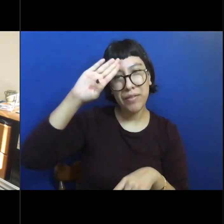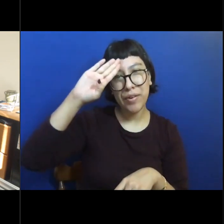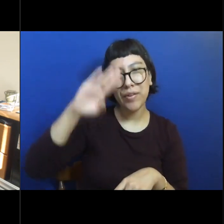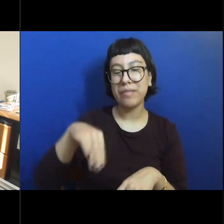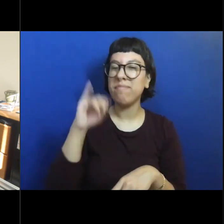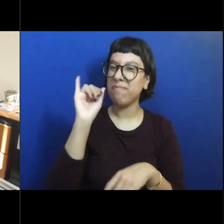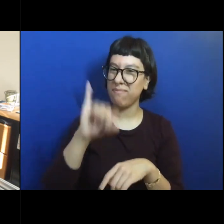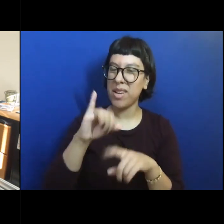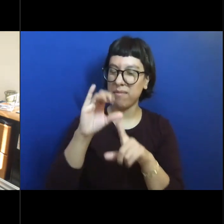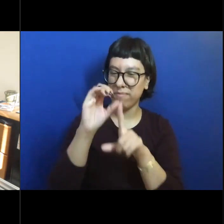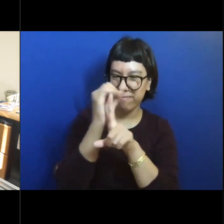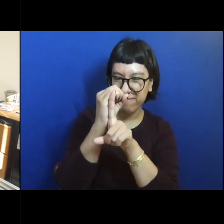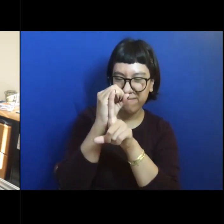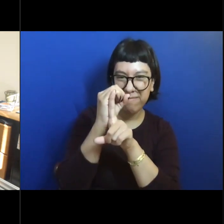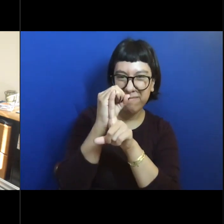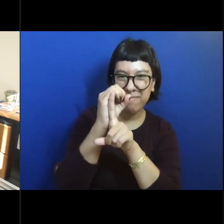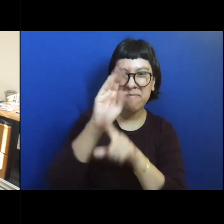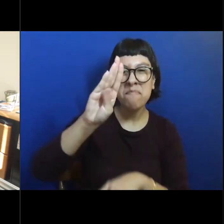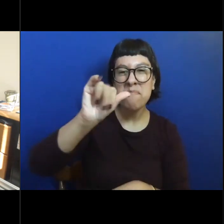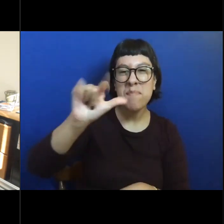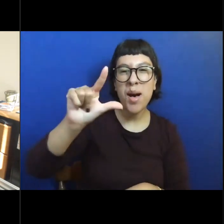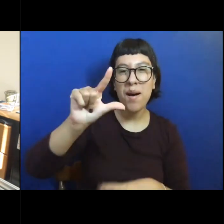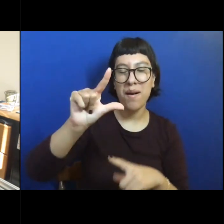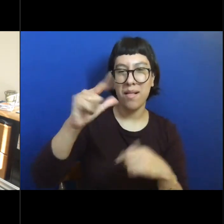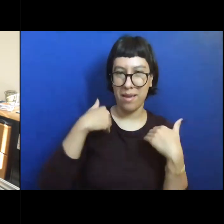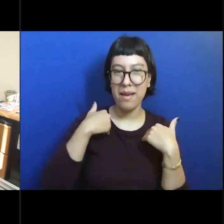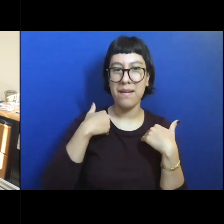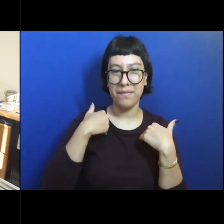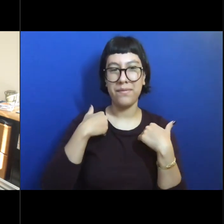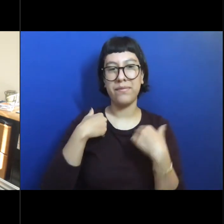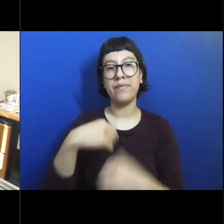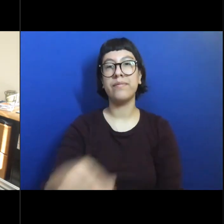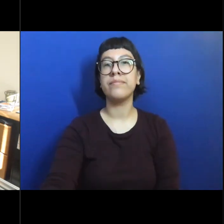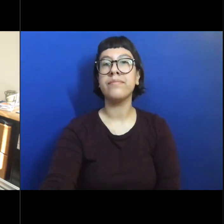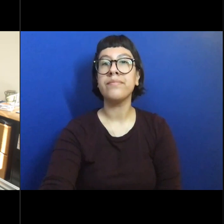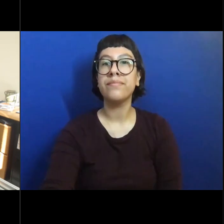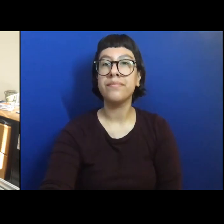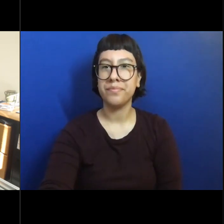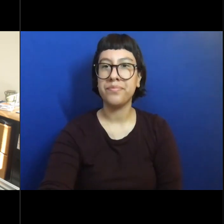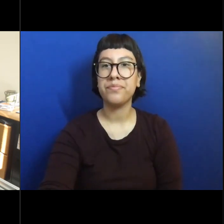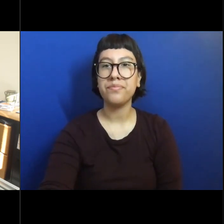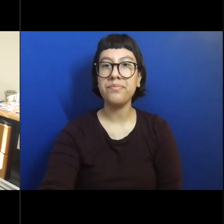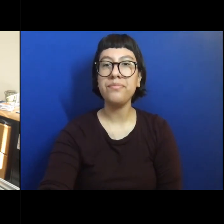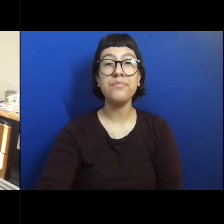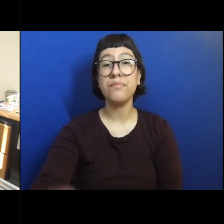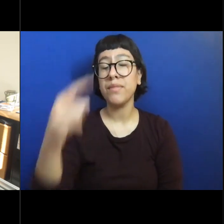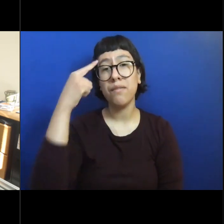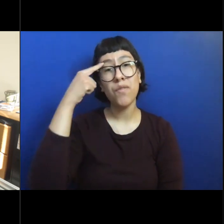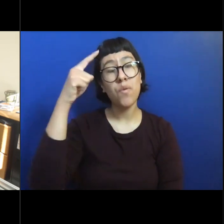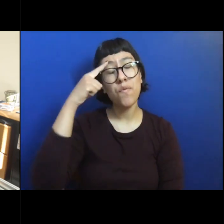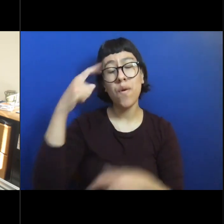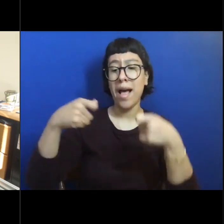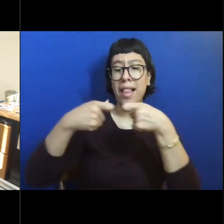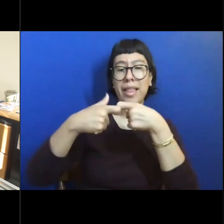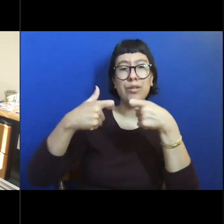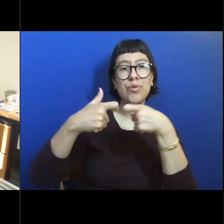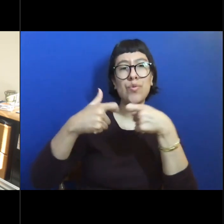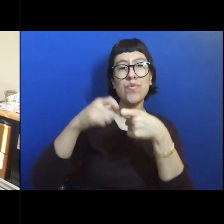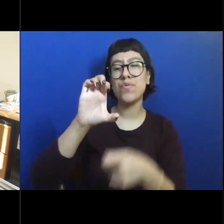little metal ball at the very tip of the thermometer. And so this uses electrical current and it measures the